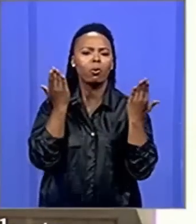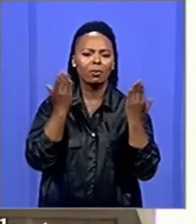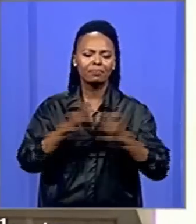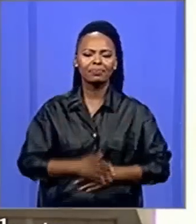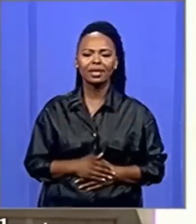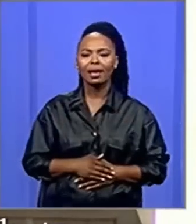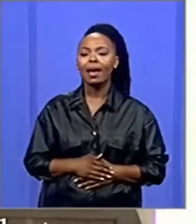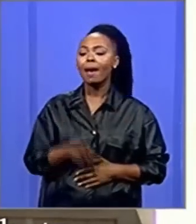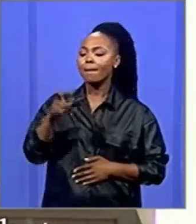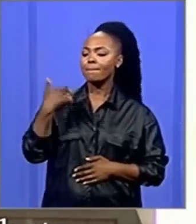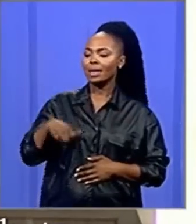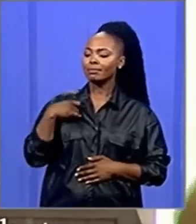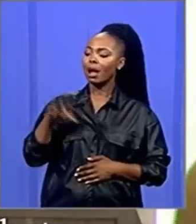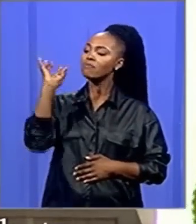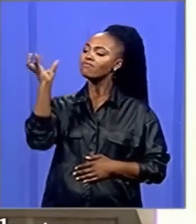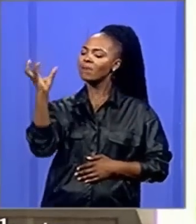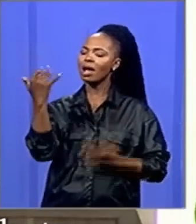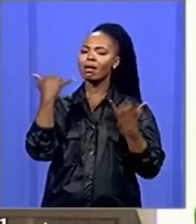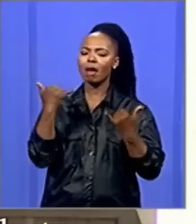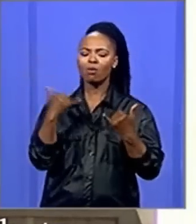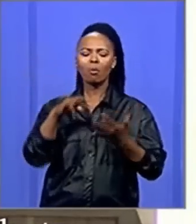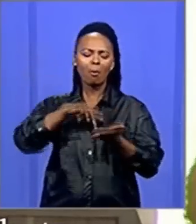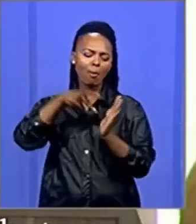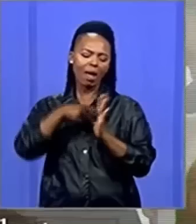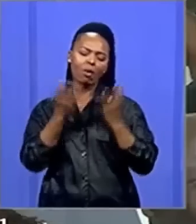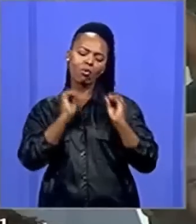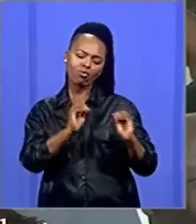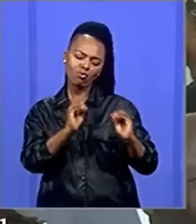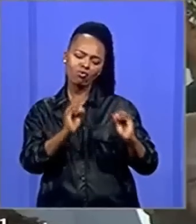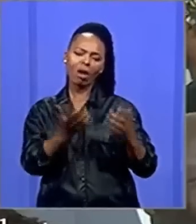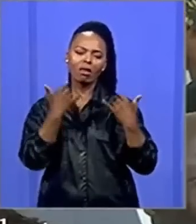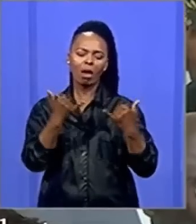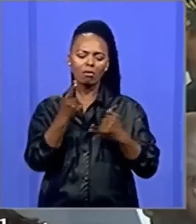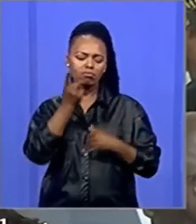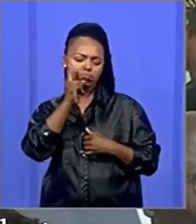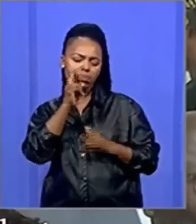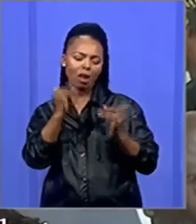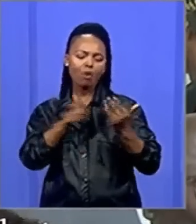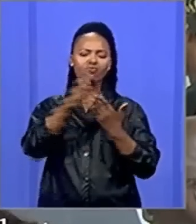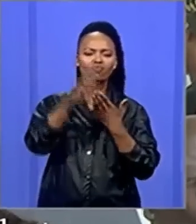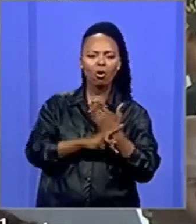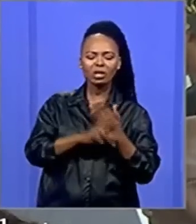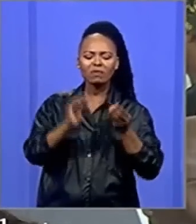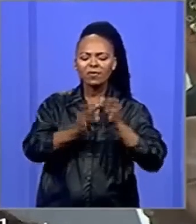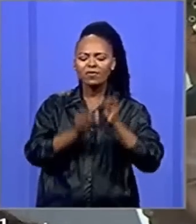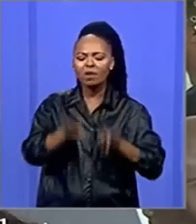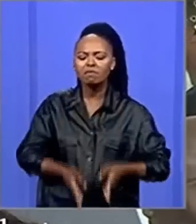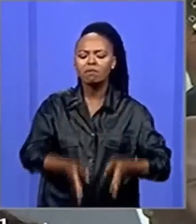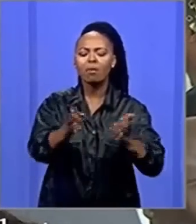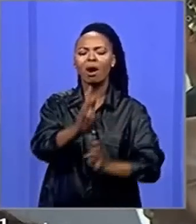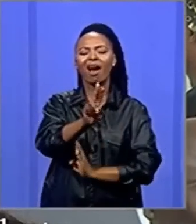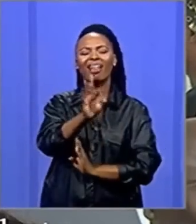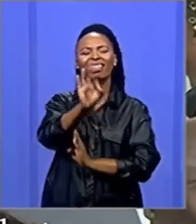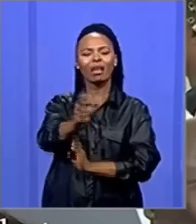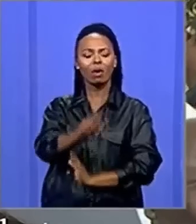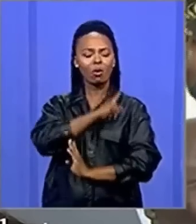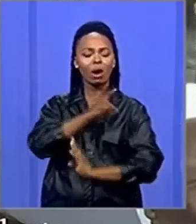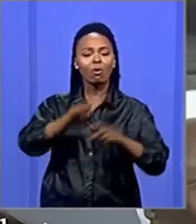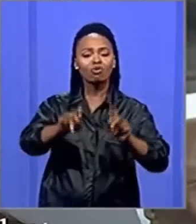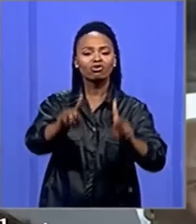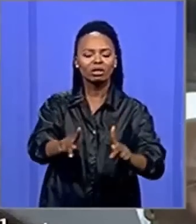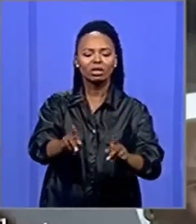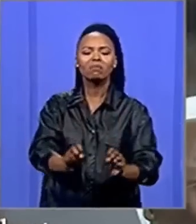Free State o re hona le maano a kentsweng tshebetsong ho kgakola projeke ya kaho ya mmila wa R30 e le ho theha menyetla